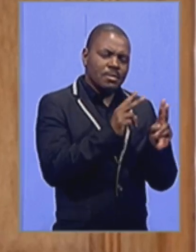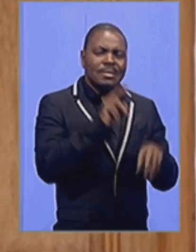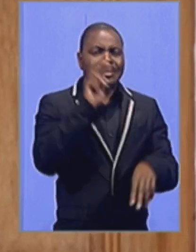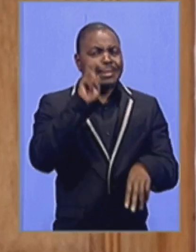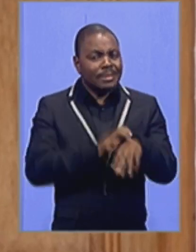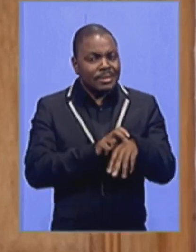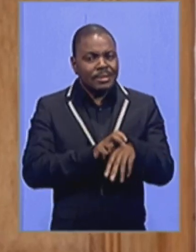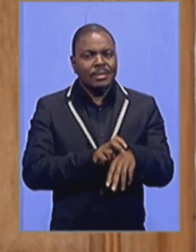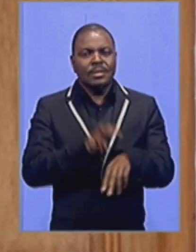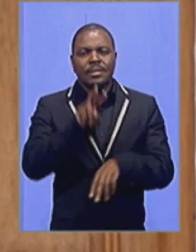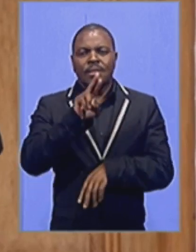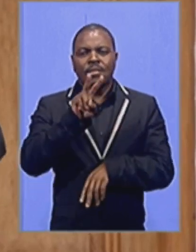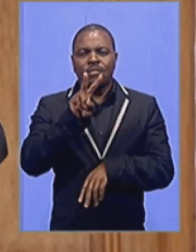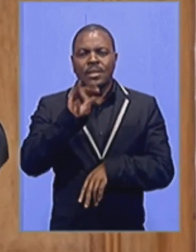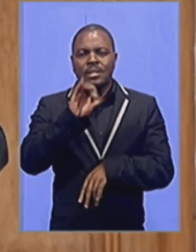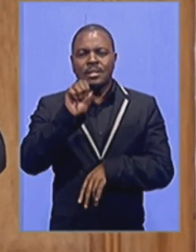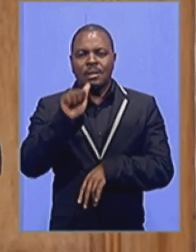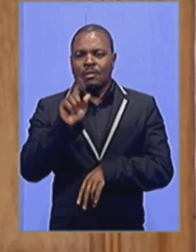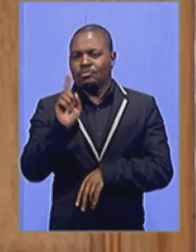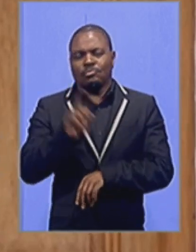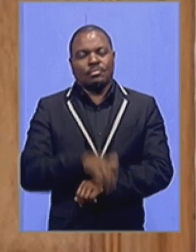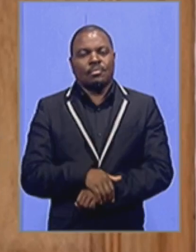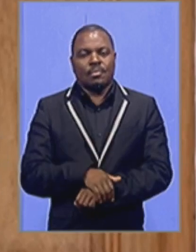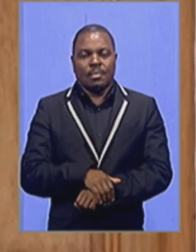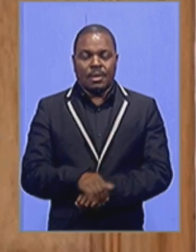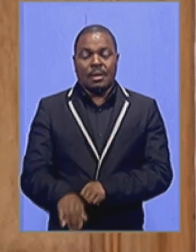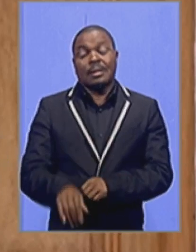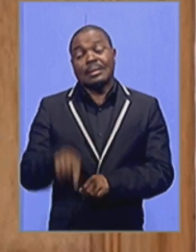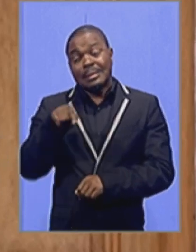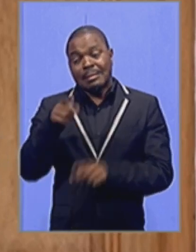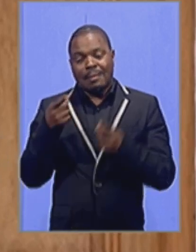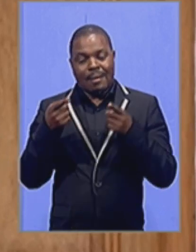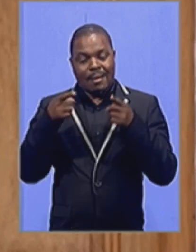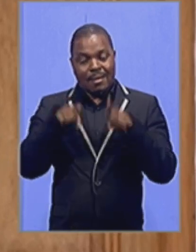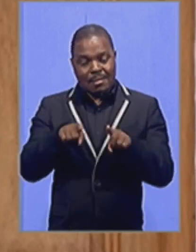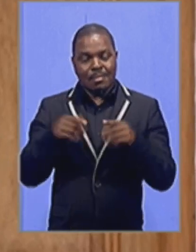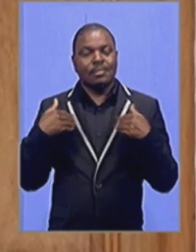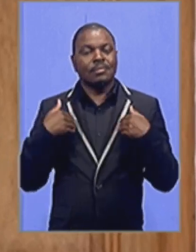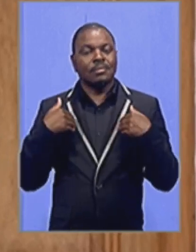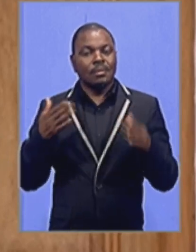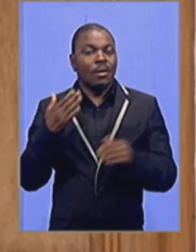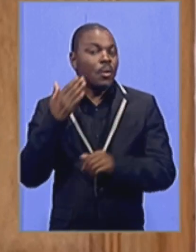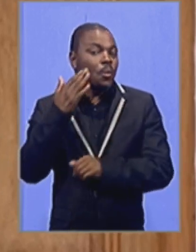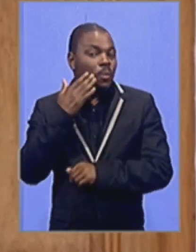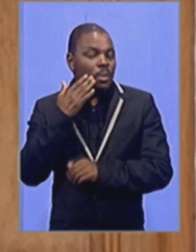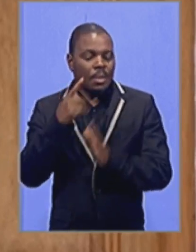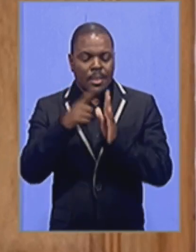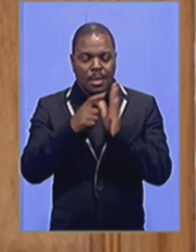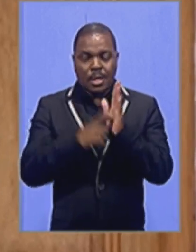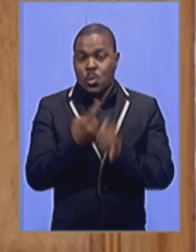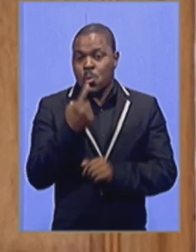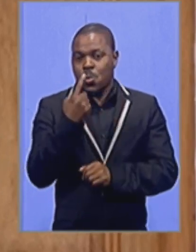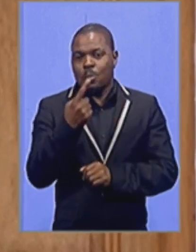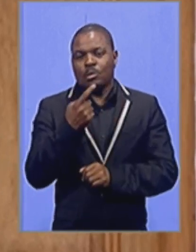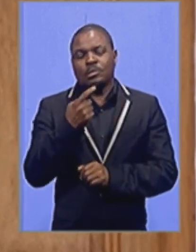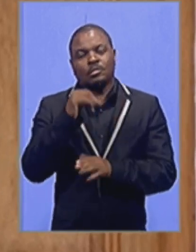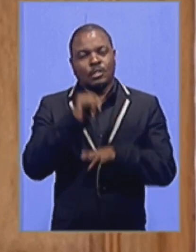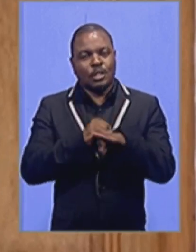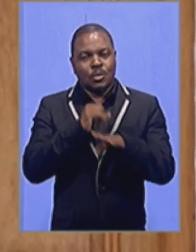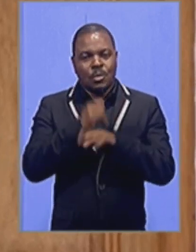them to have visas, and that this dispensation will commence on the 1st of January